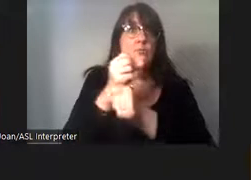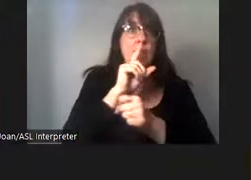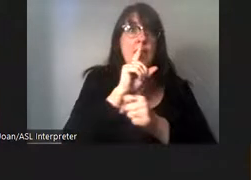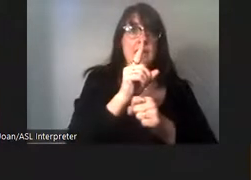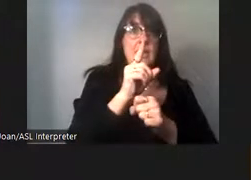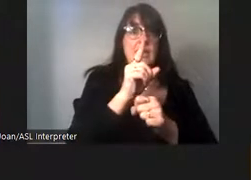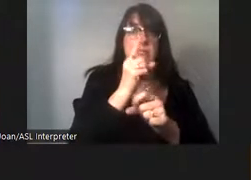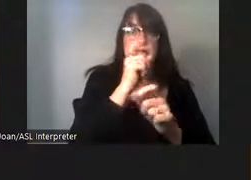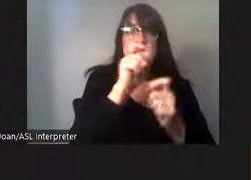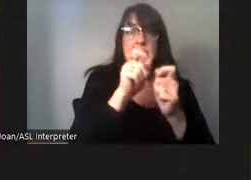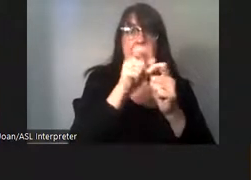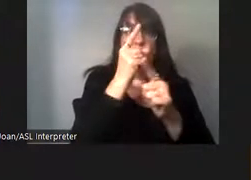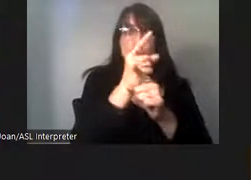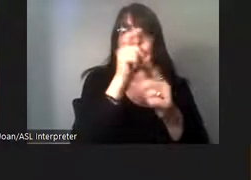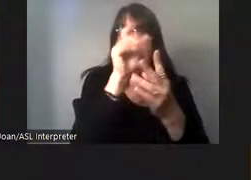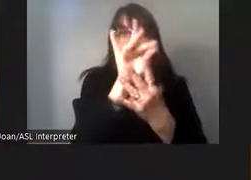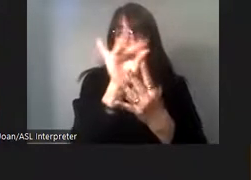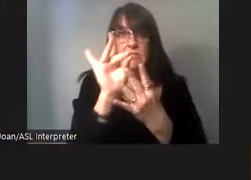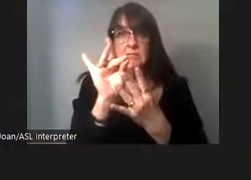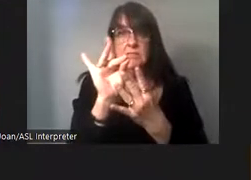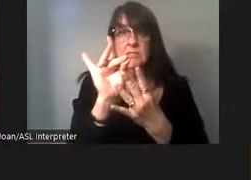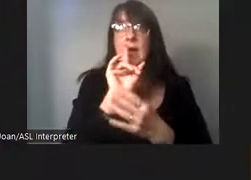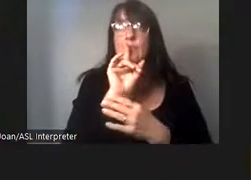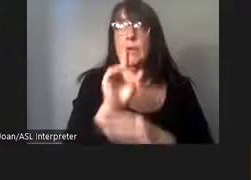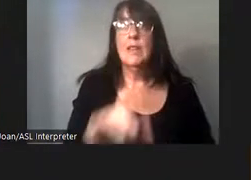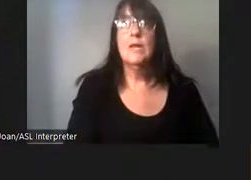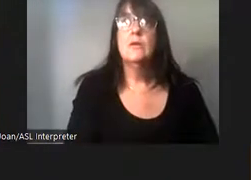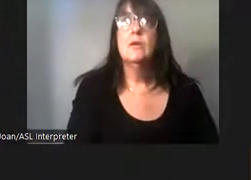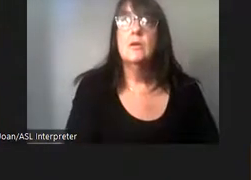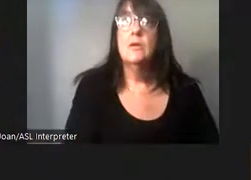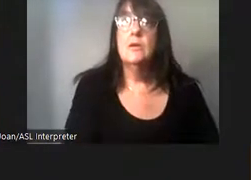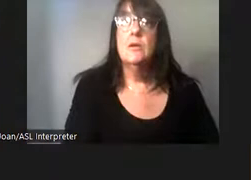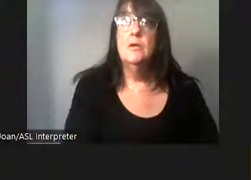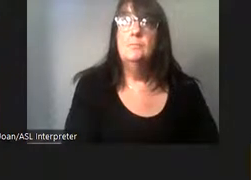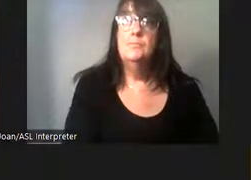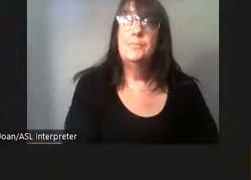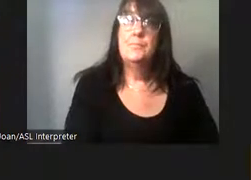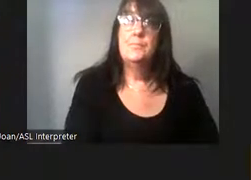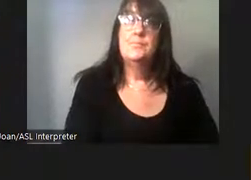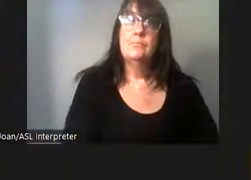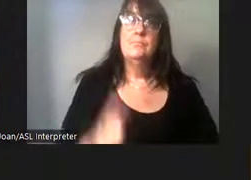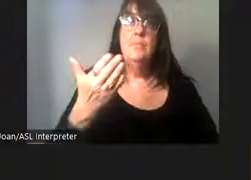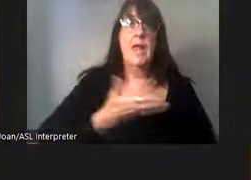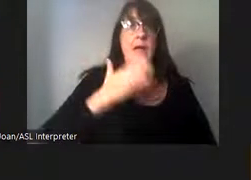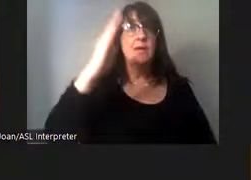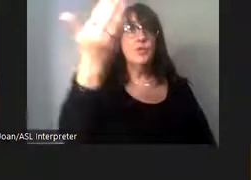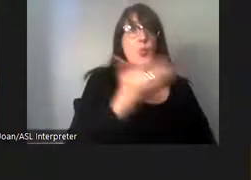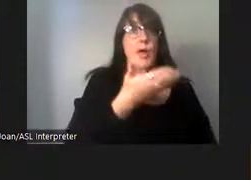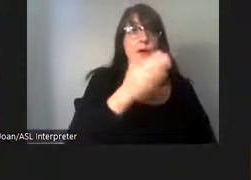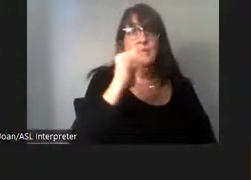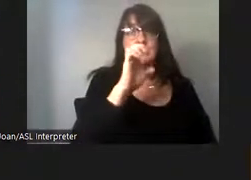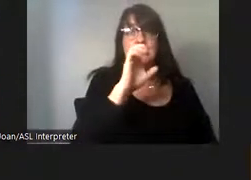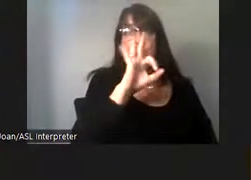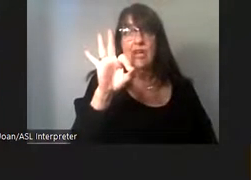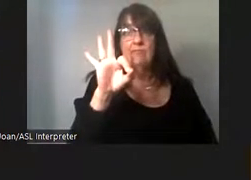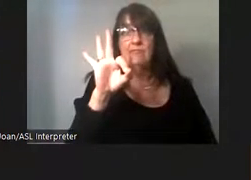choices. And so I am just really pleased to welcome Jeff Birch to join this discussion.